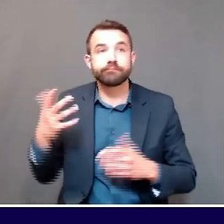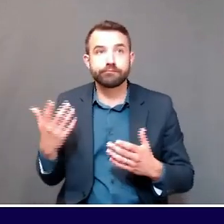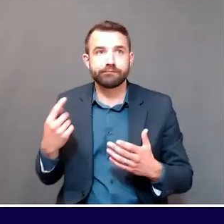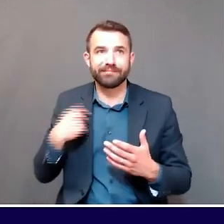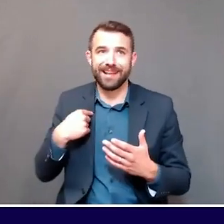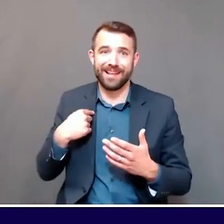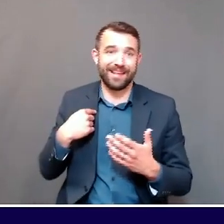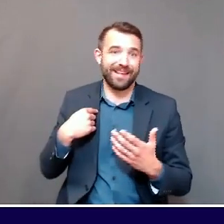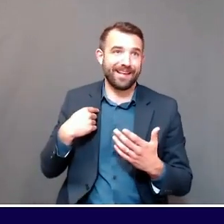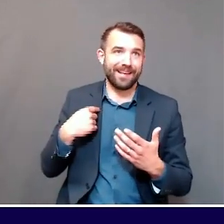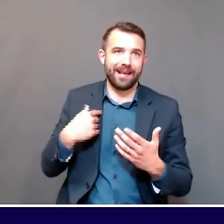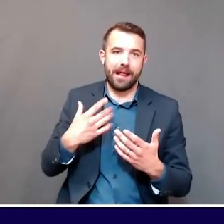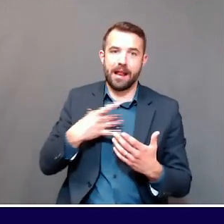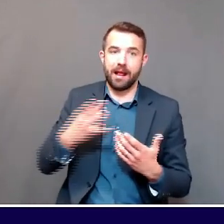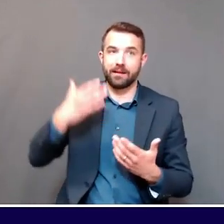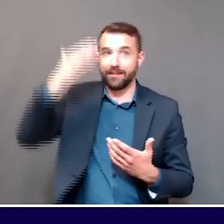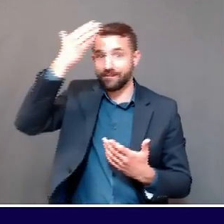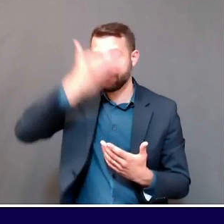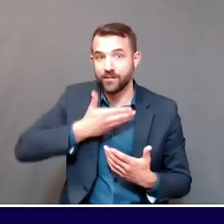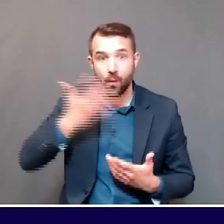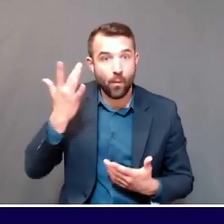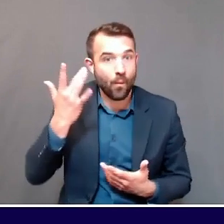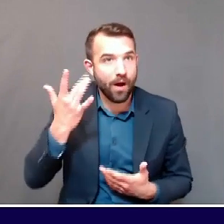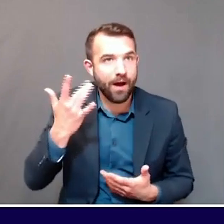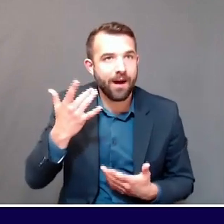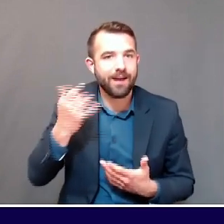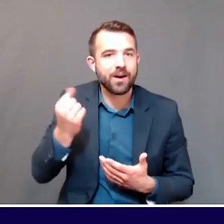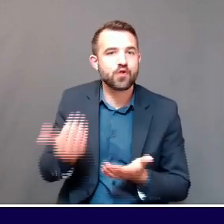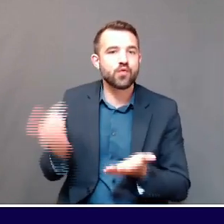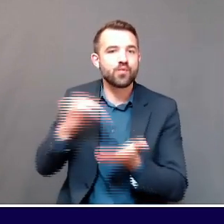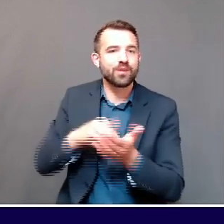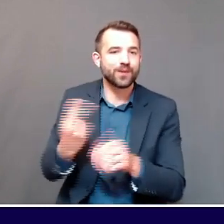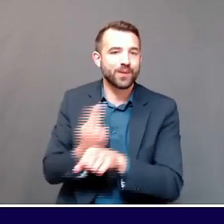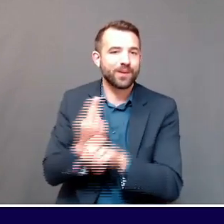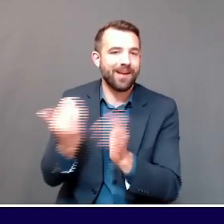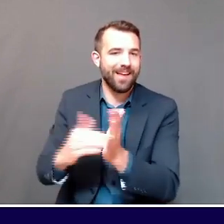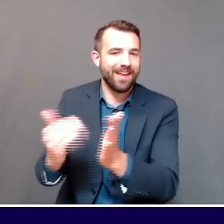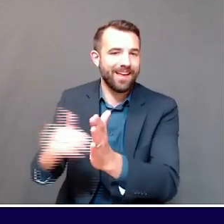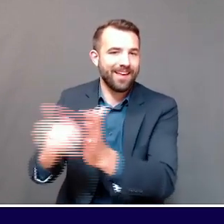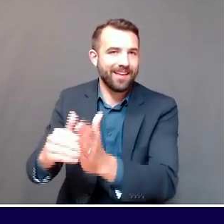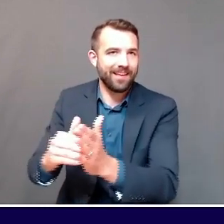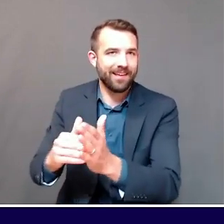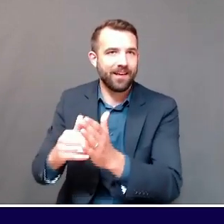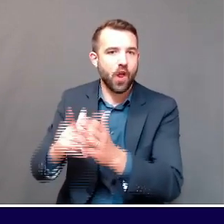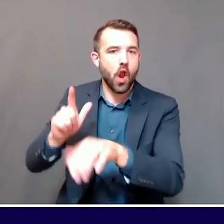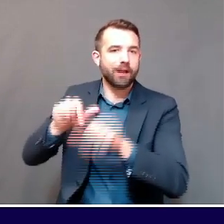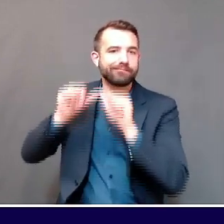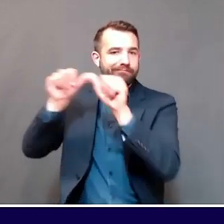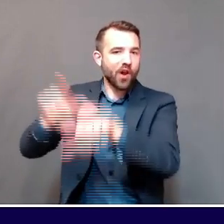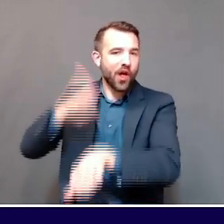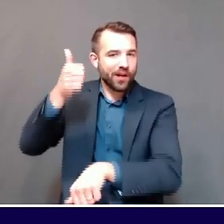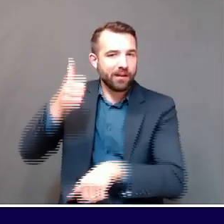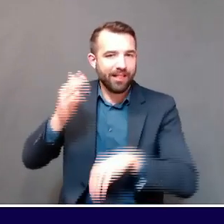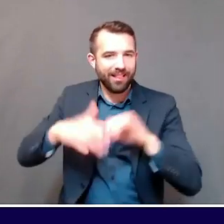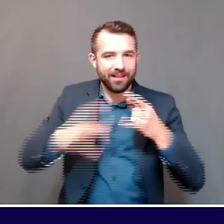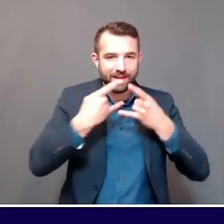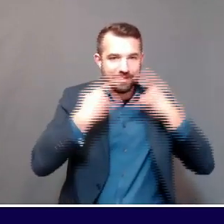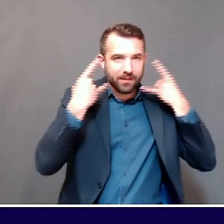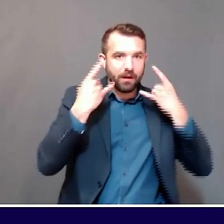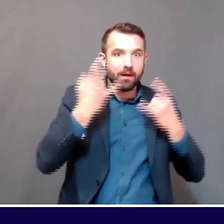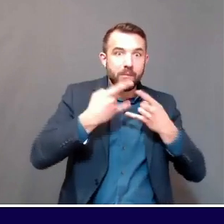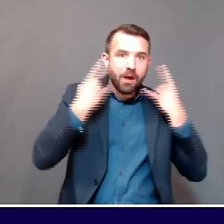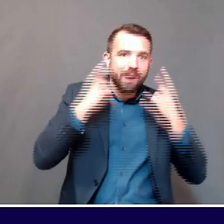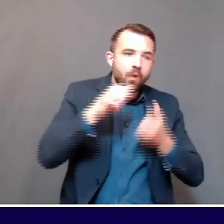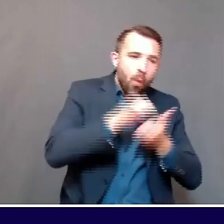to them, which is that they can be reused for a much longer period of time. They can be wiped down very easily, and they really